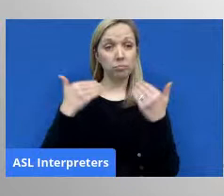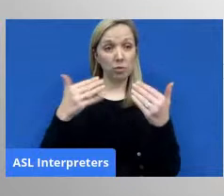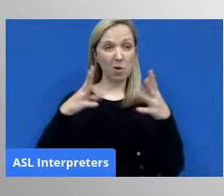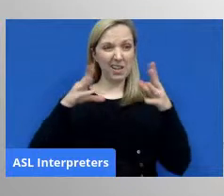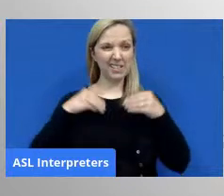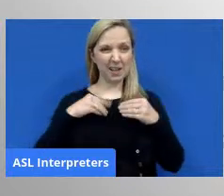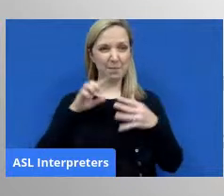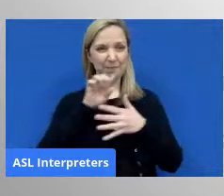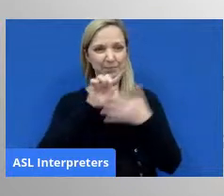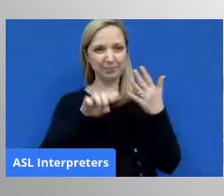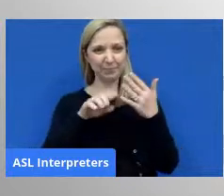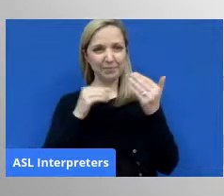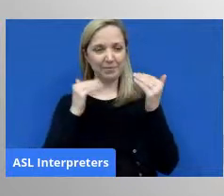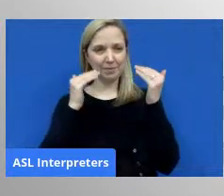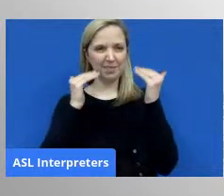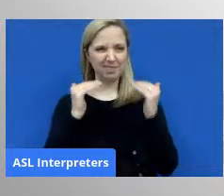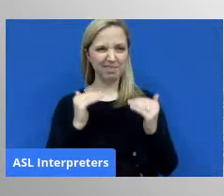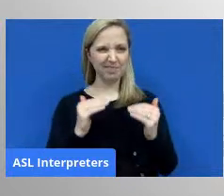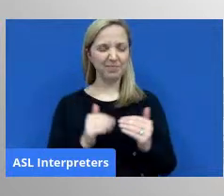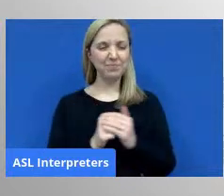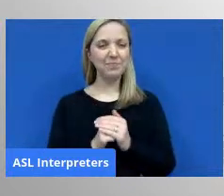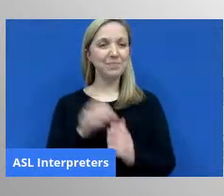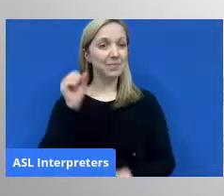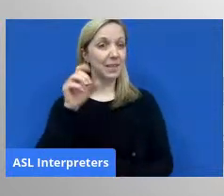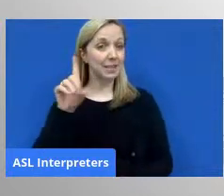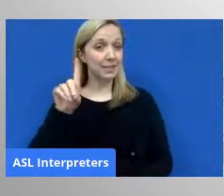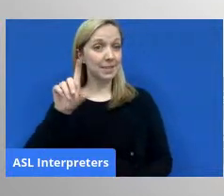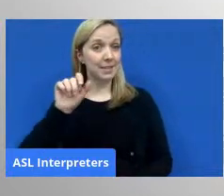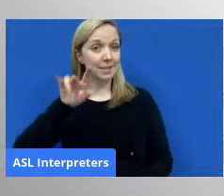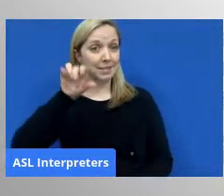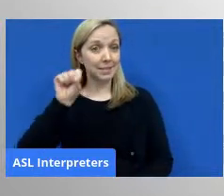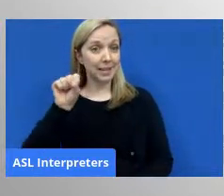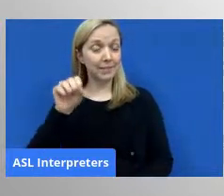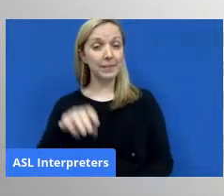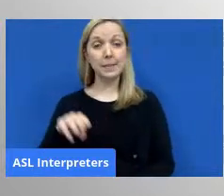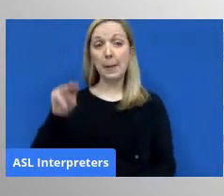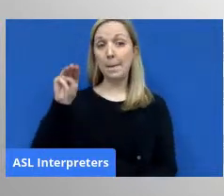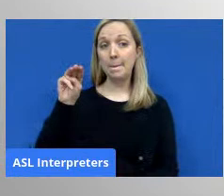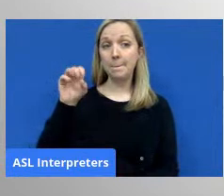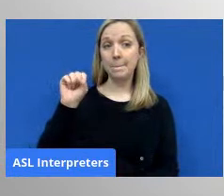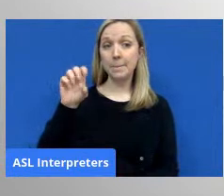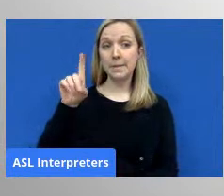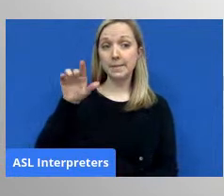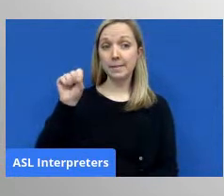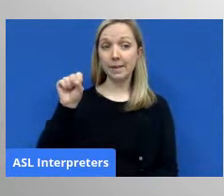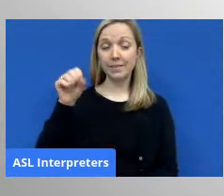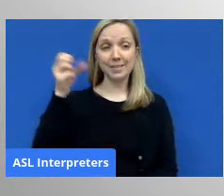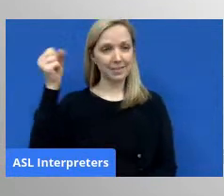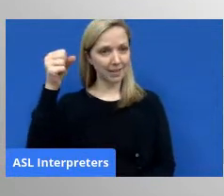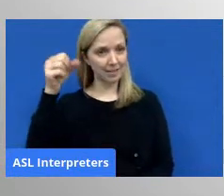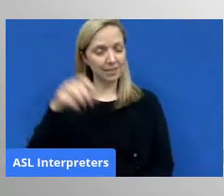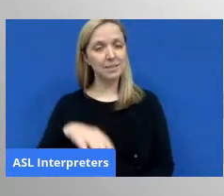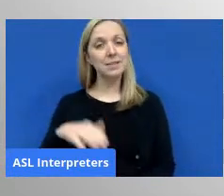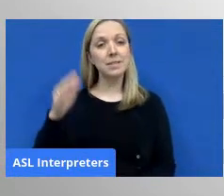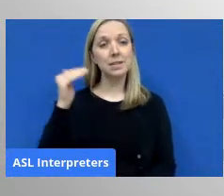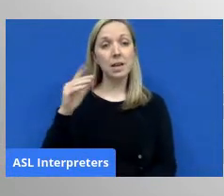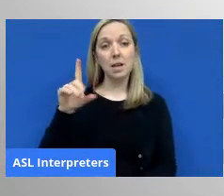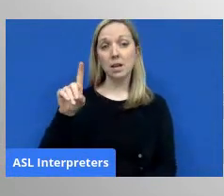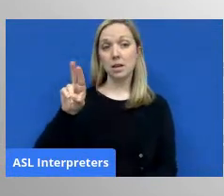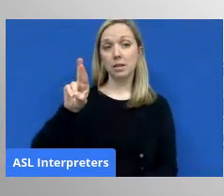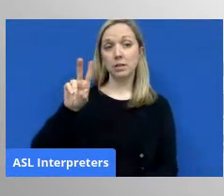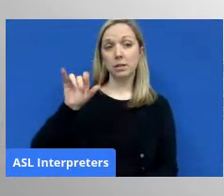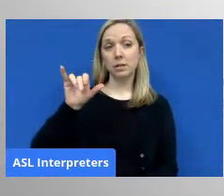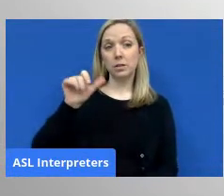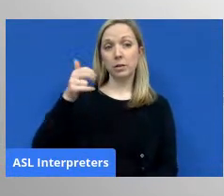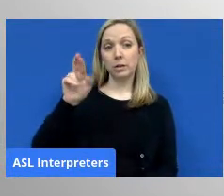3 items. Yes, ma'am. Mr. Davis, Yes. Ms. Davis, Yes. Dr.